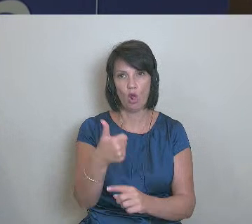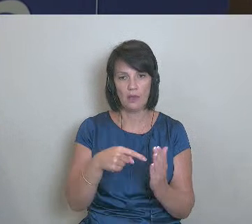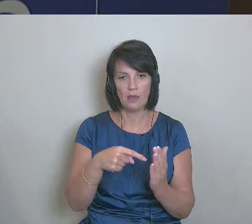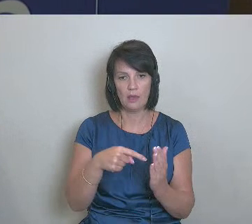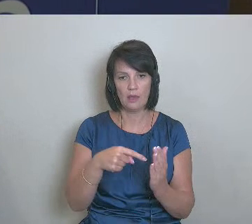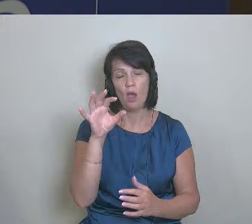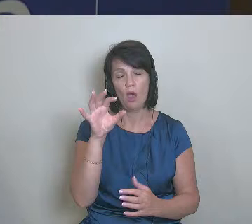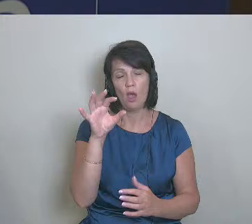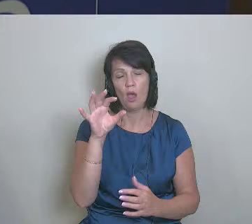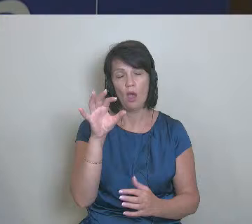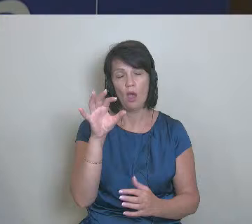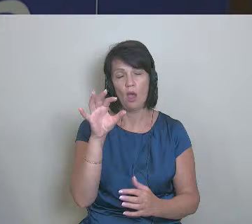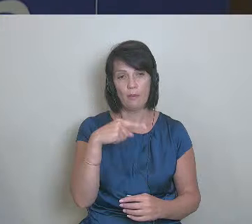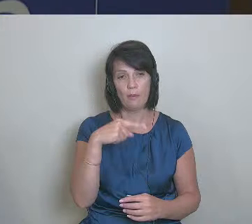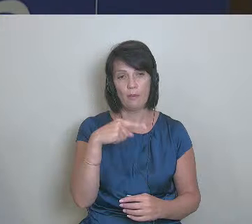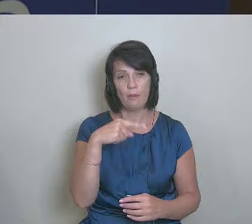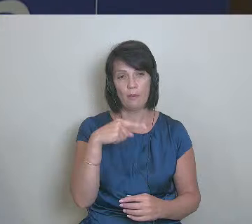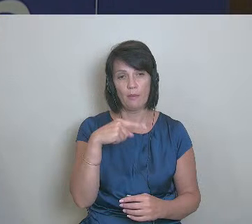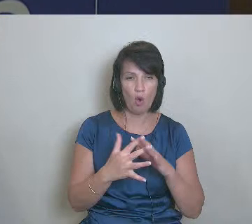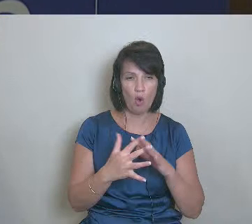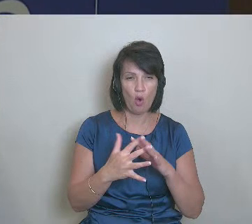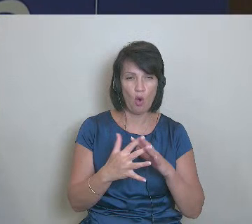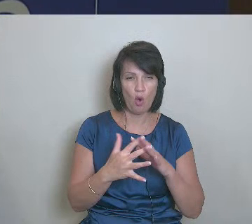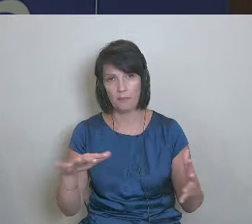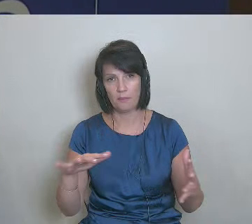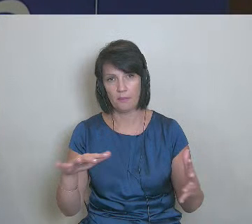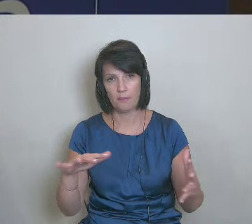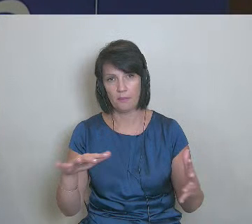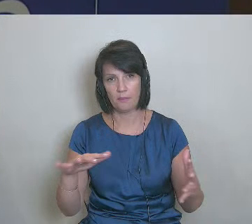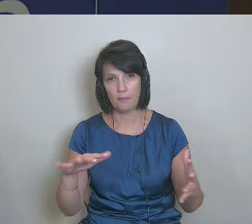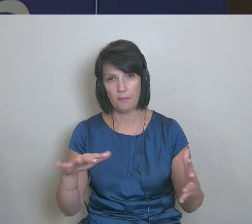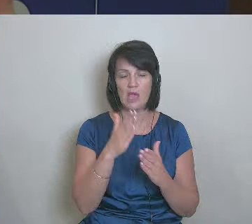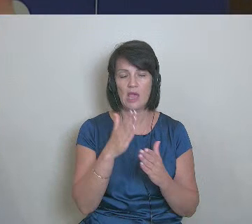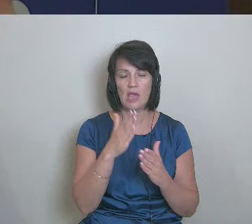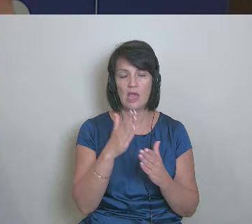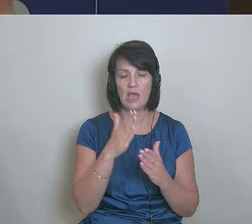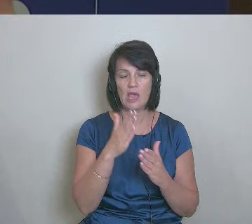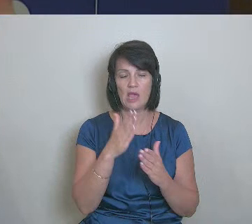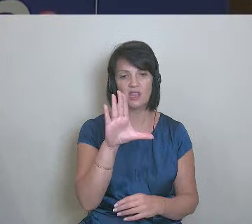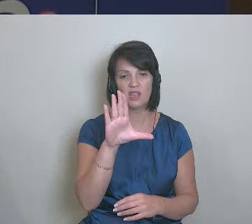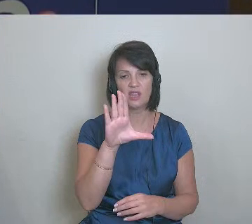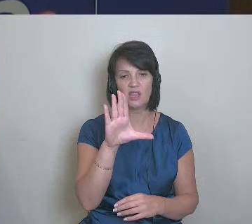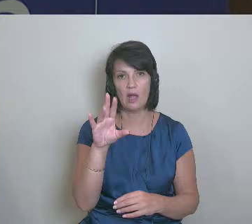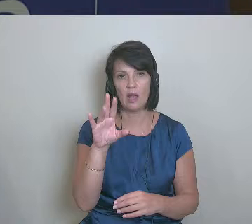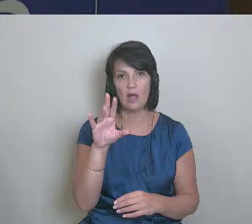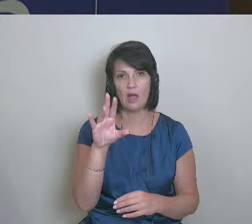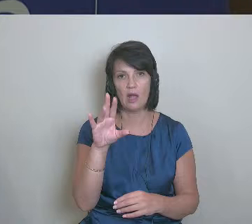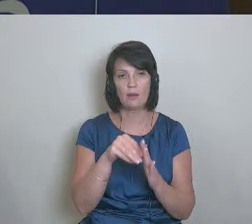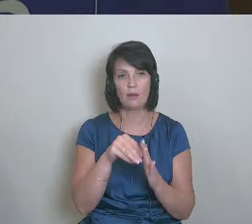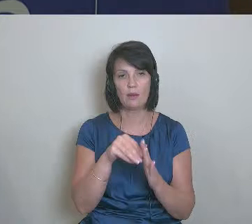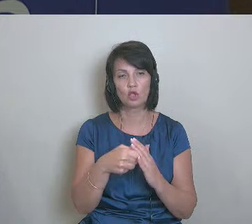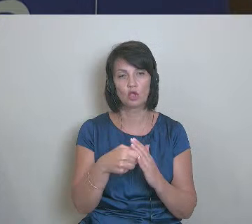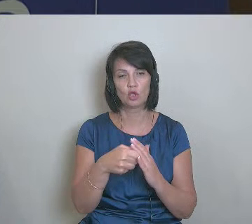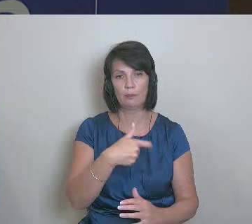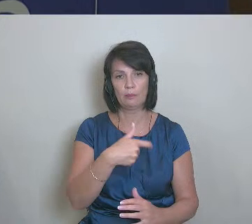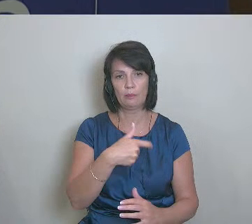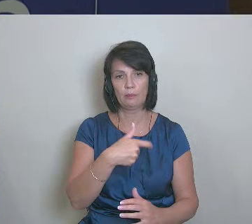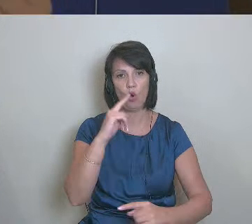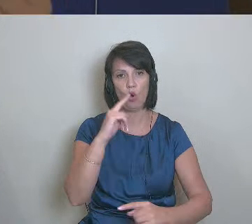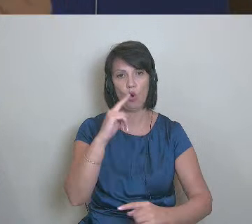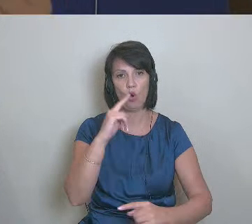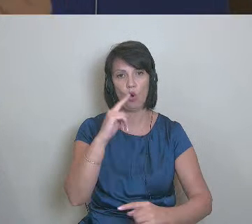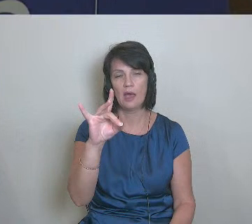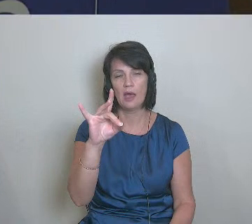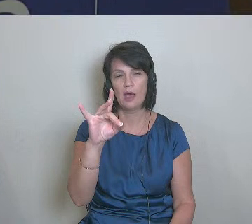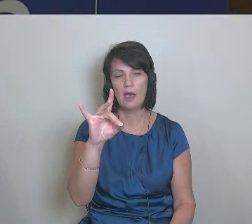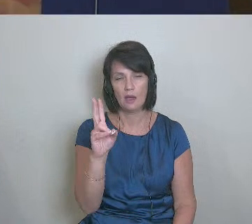the election of the mayors. And we are talking about the village and city commissions. They are interim